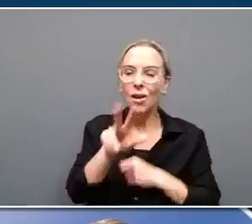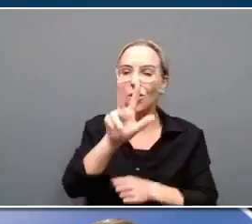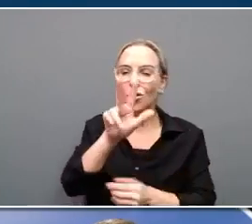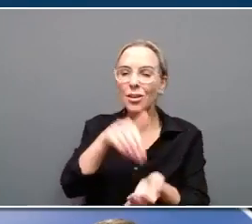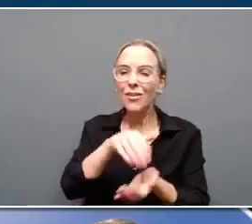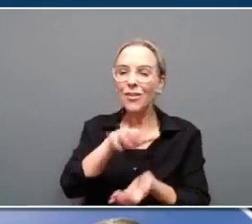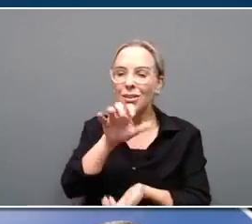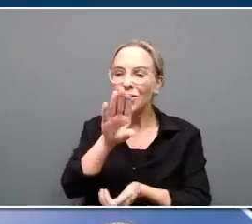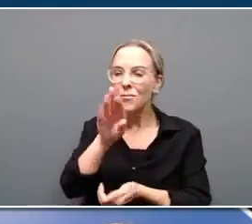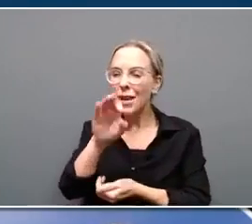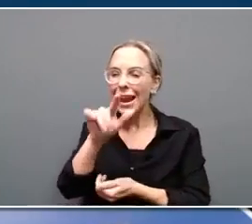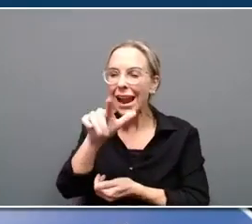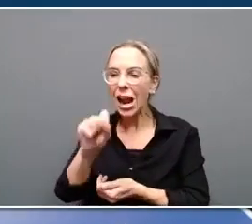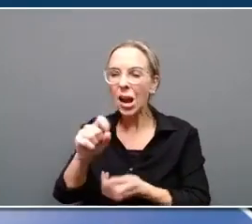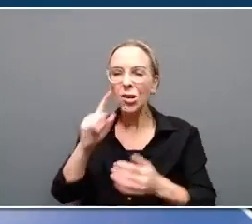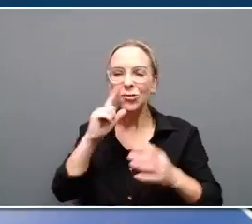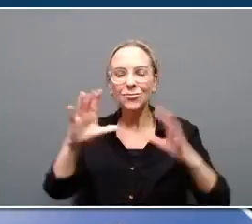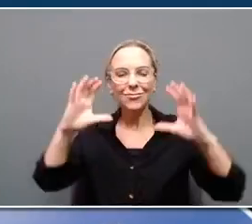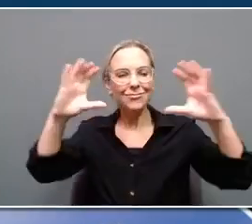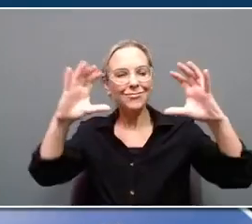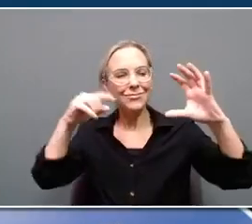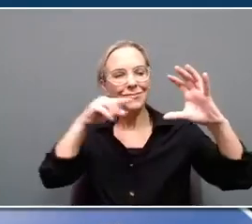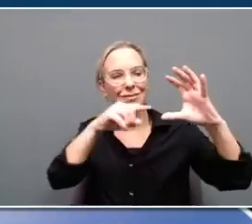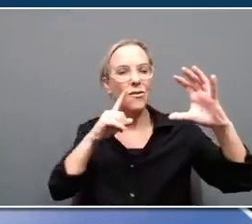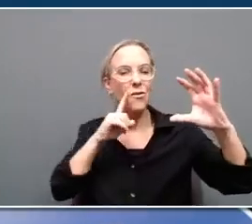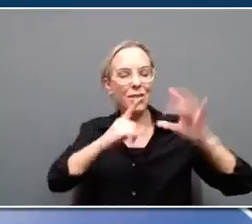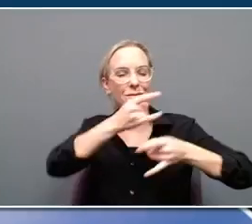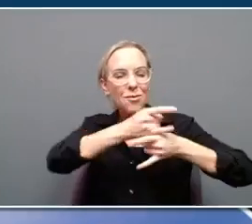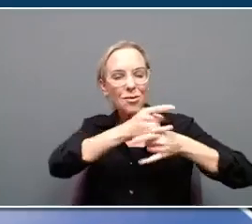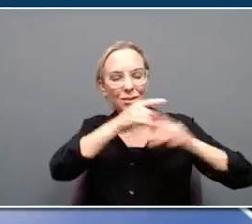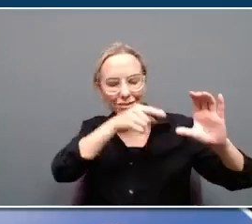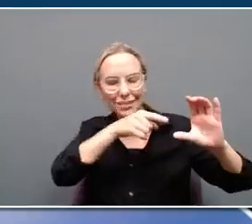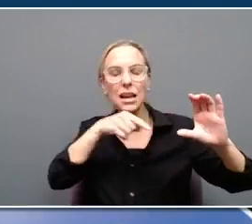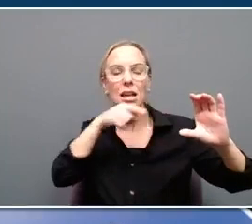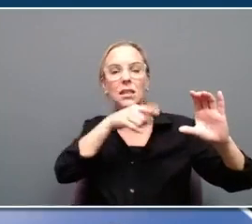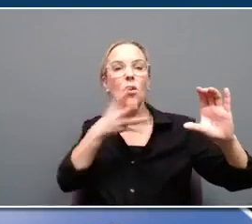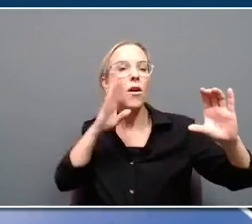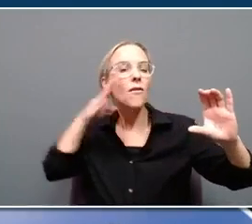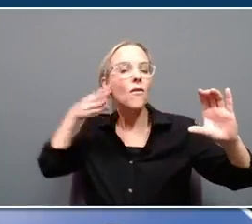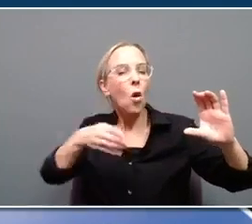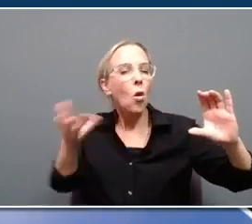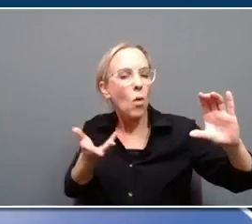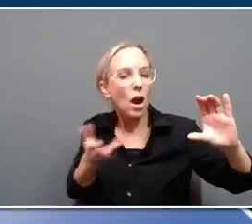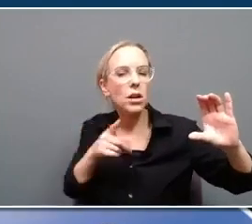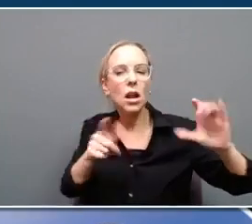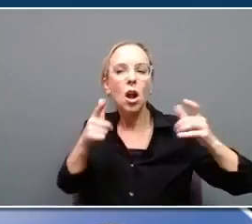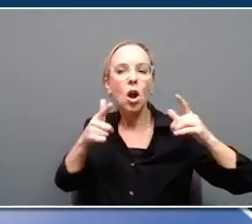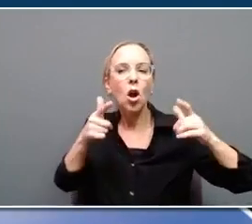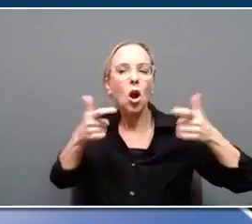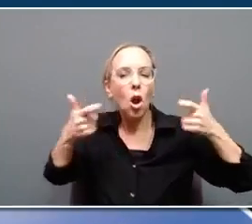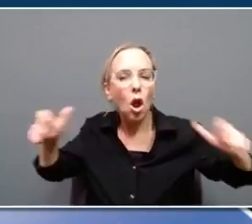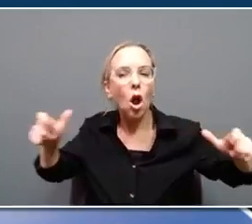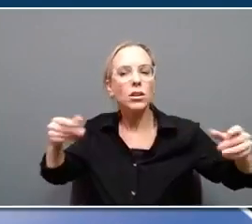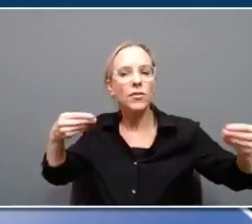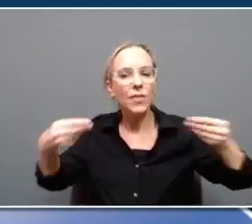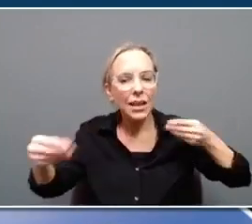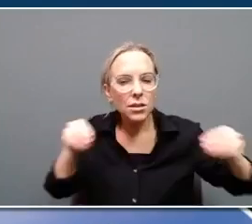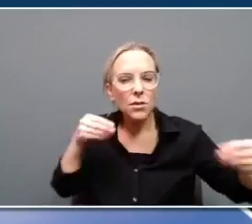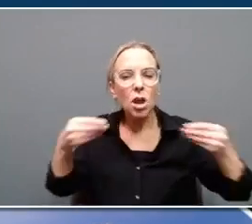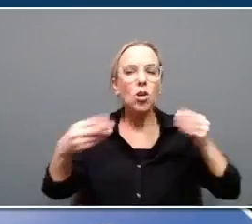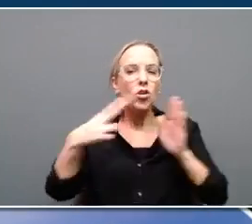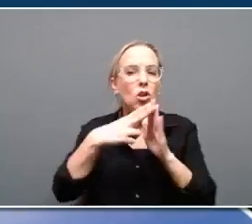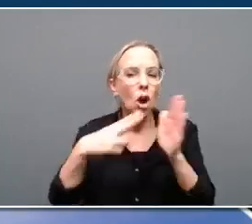built the Bardstown Bourbon Company, Whiskey House is designed to focus solely on large-scale, flexible, contract